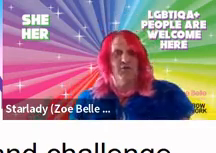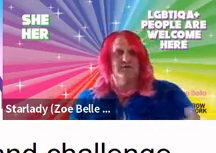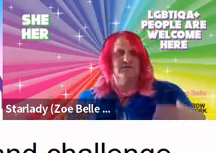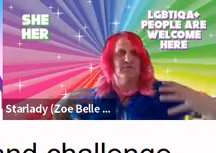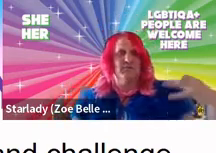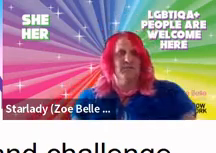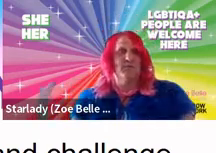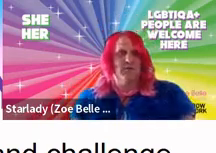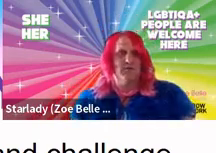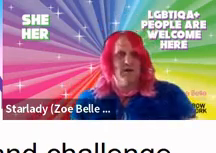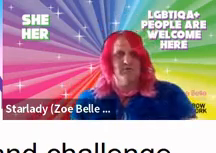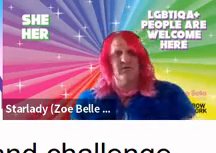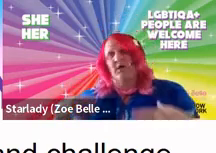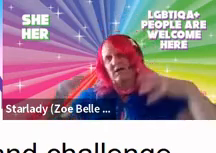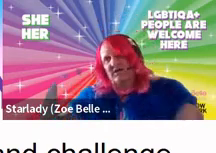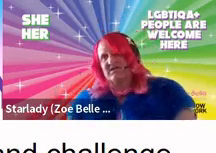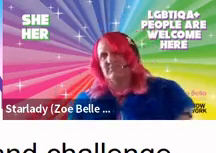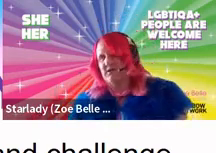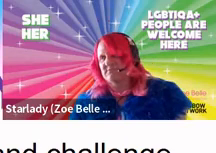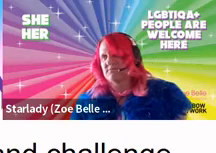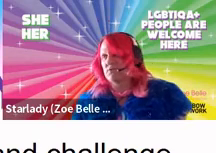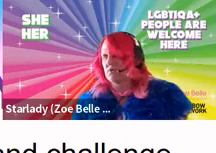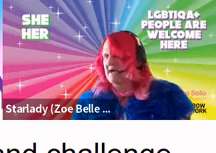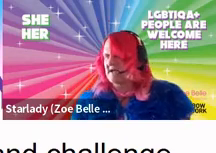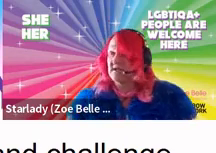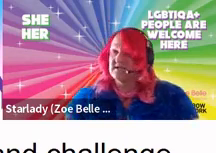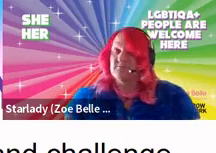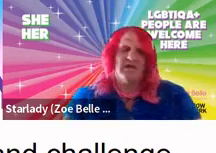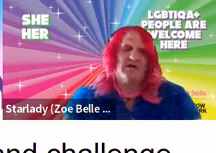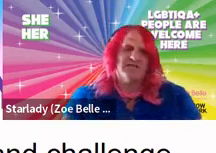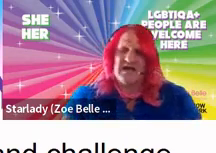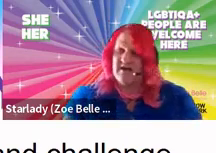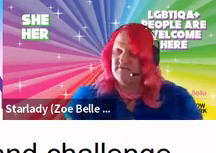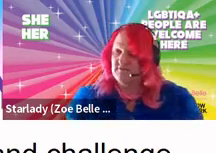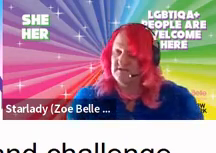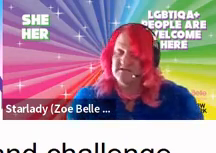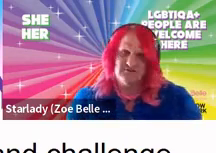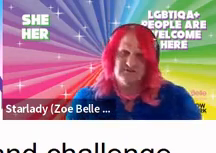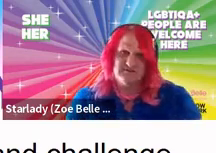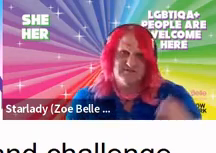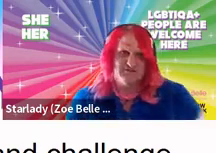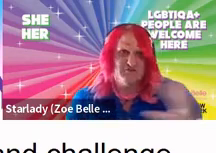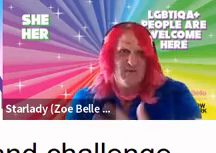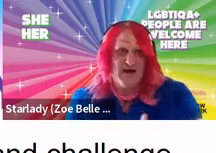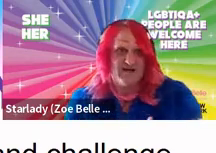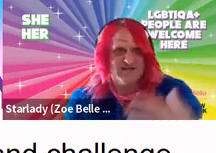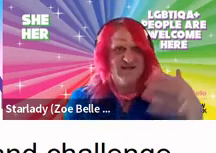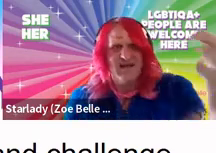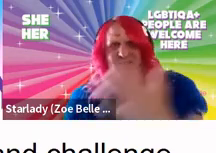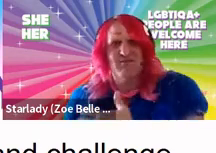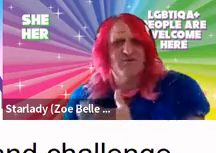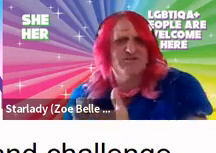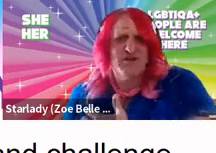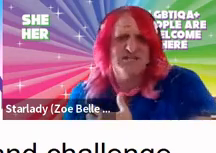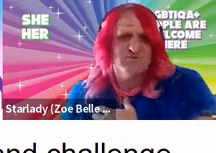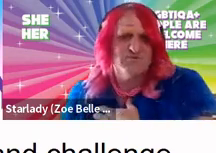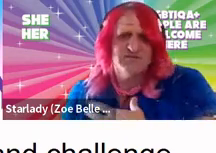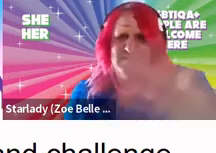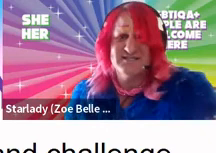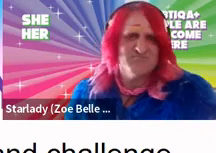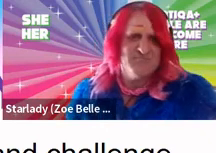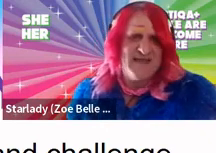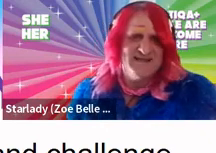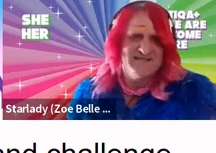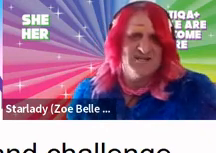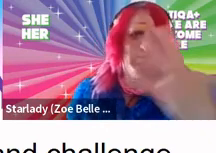know, wealth. And so people with wealth can sometimes are more likely to be able to have the resources to pass. And then when a trans